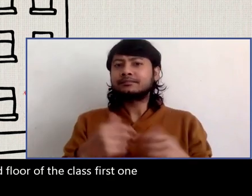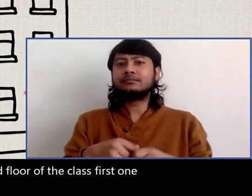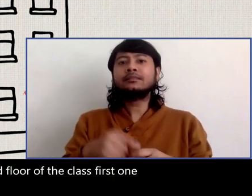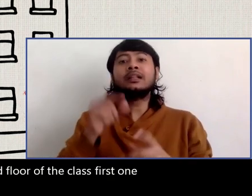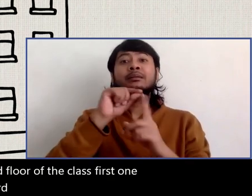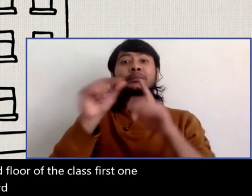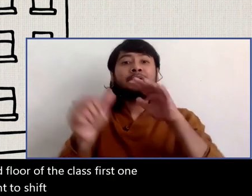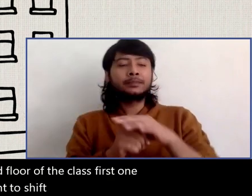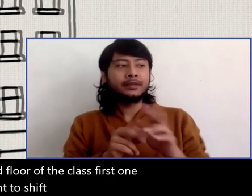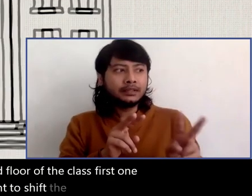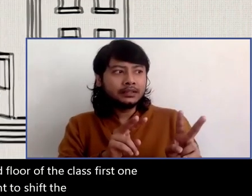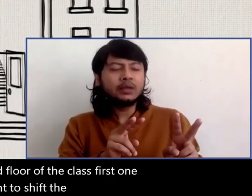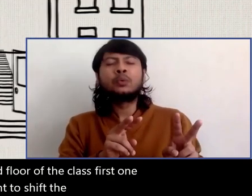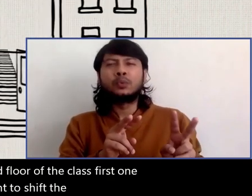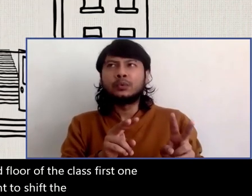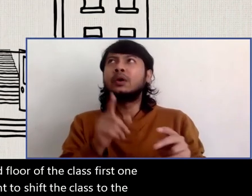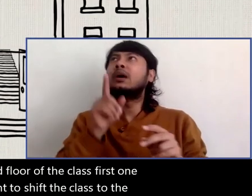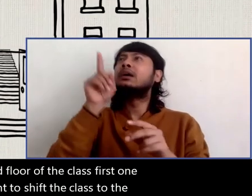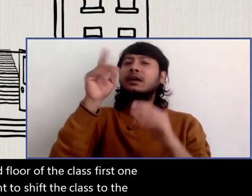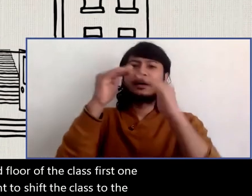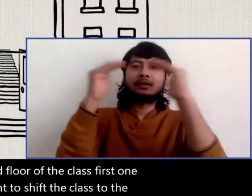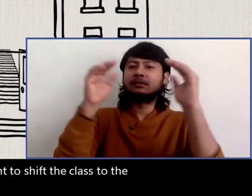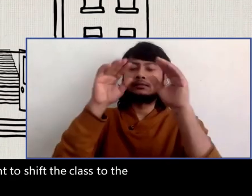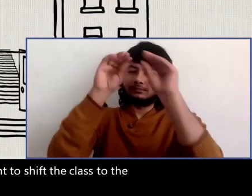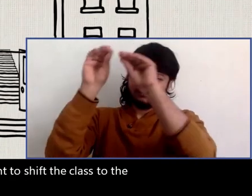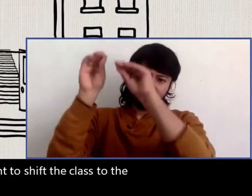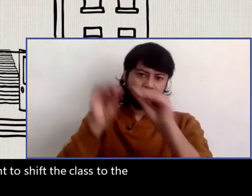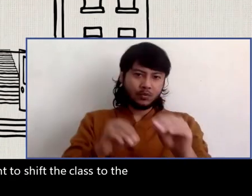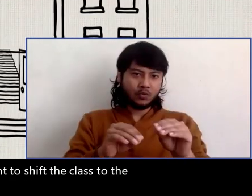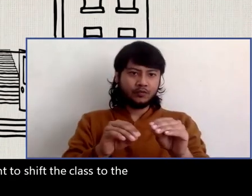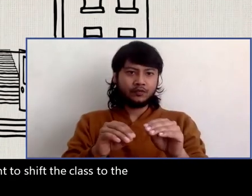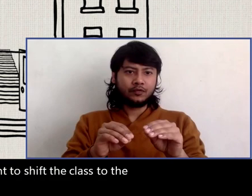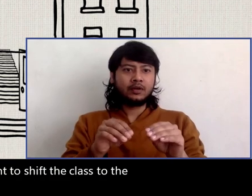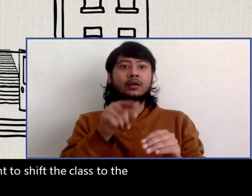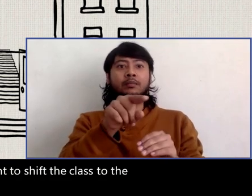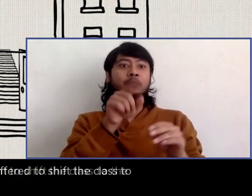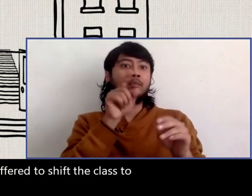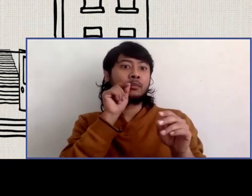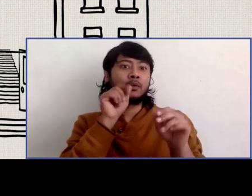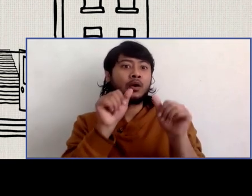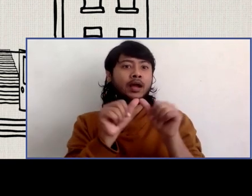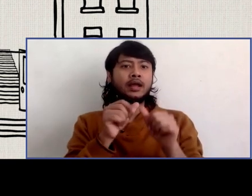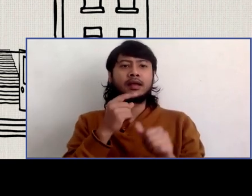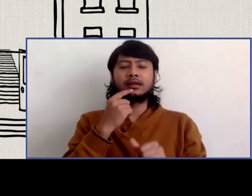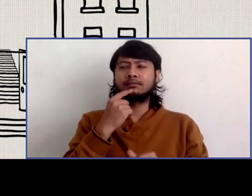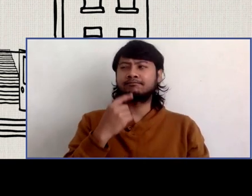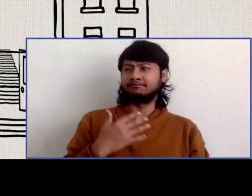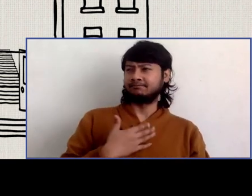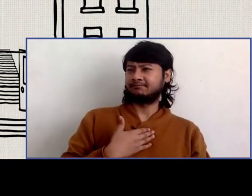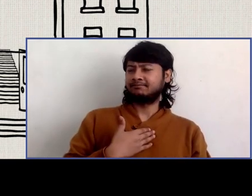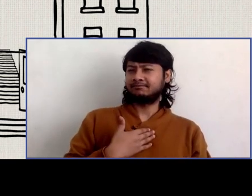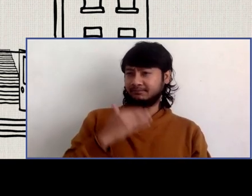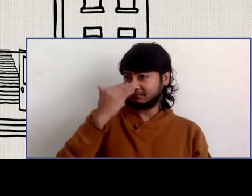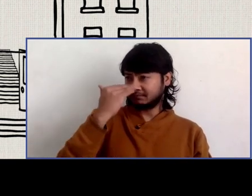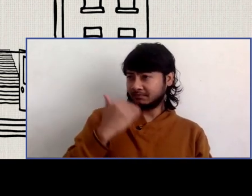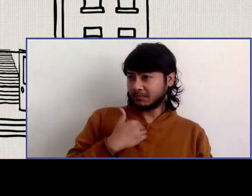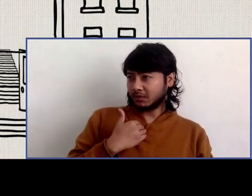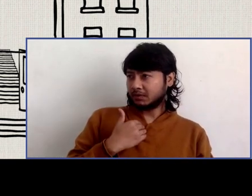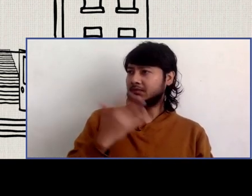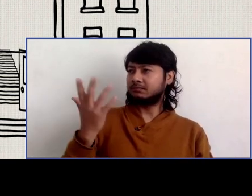to the ground floor, the rebel in Ashwin said, no, I will go to the third